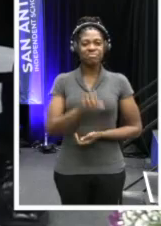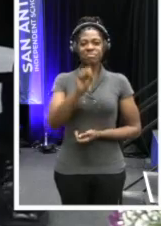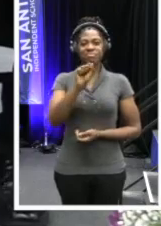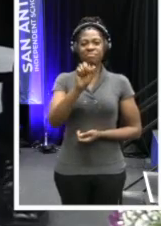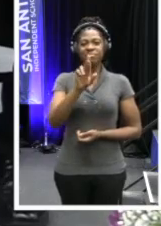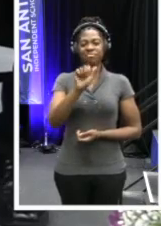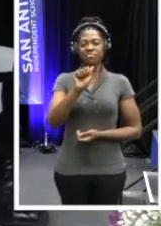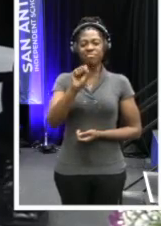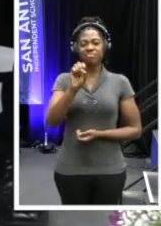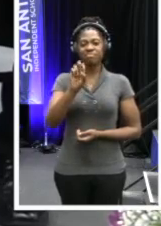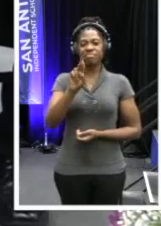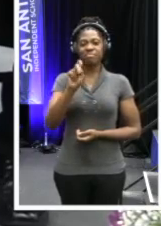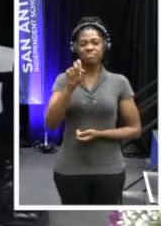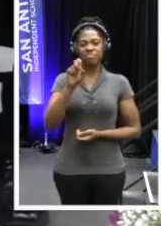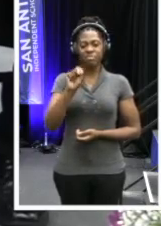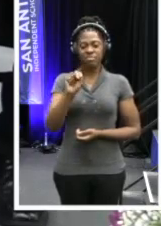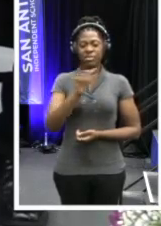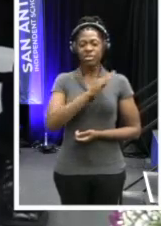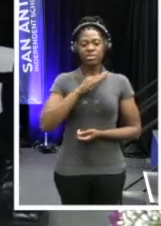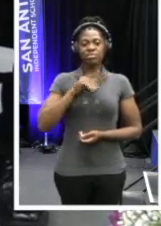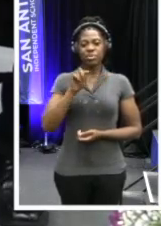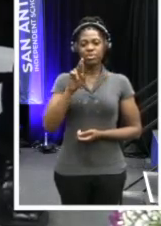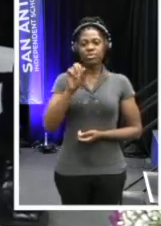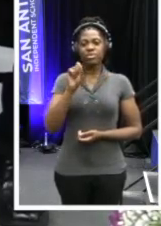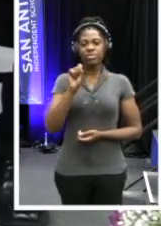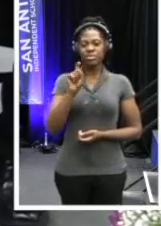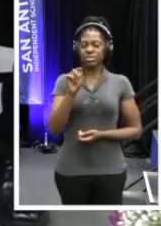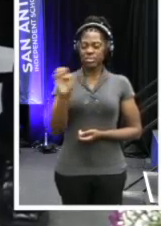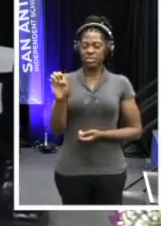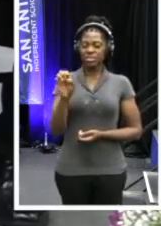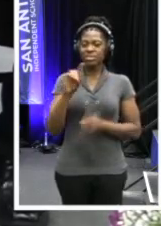Sarah Sorensen, Board Trustee, District 1.